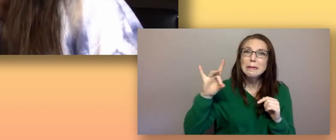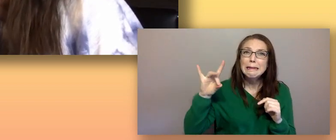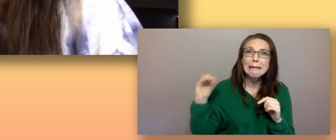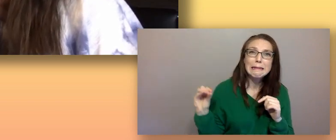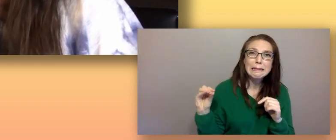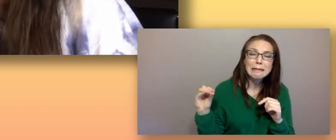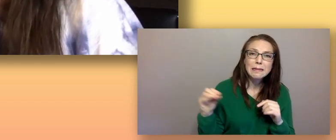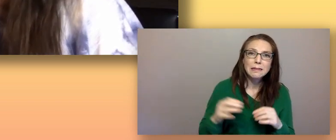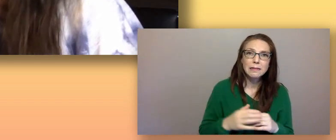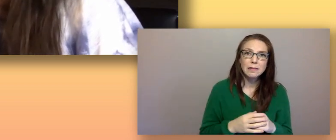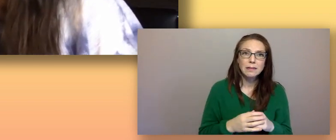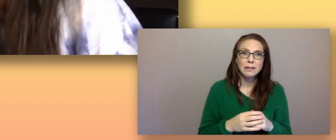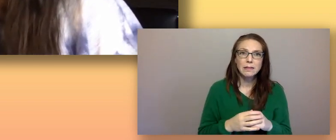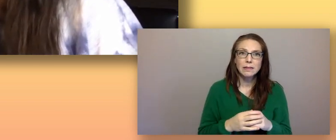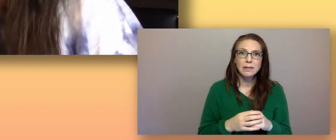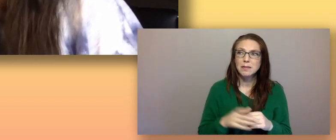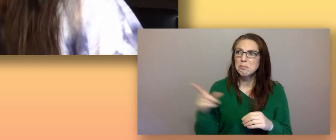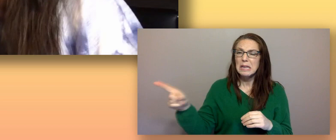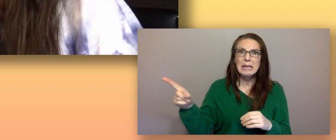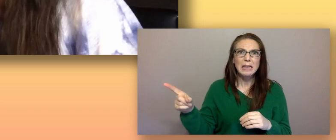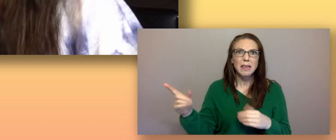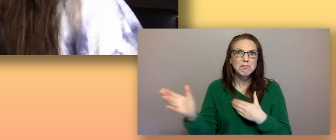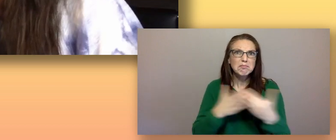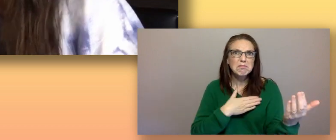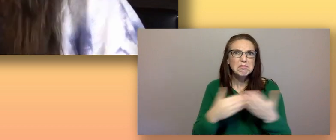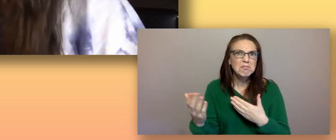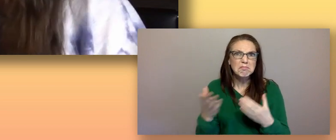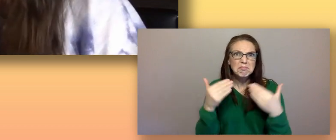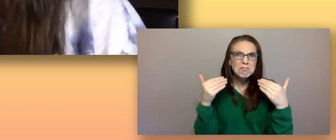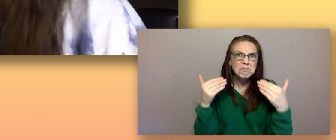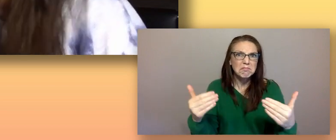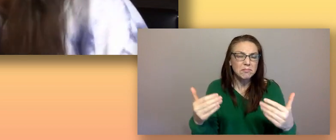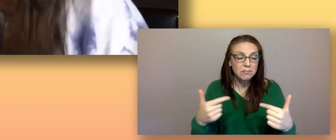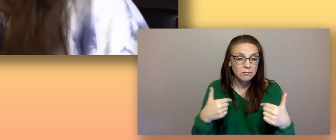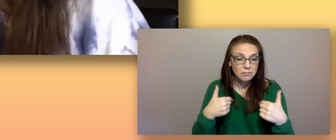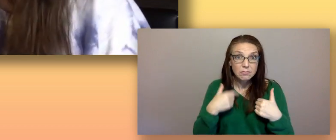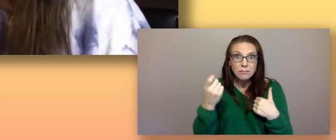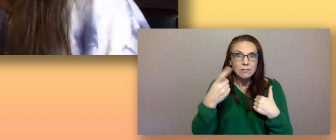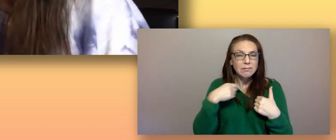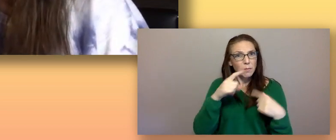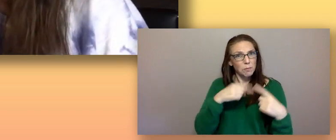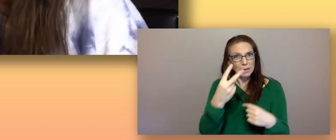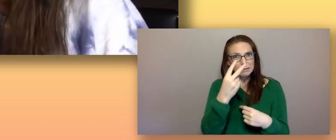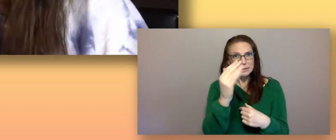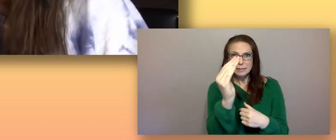which I didn't understand because that's all I can see.